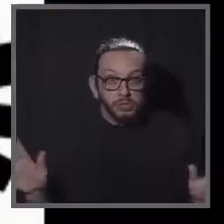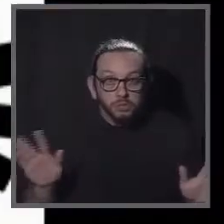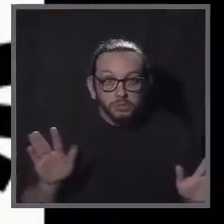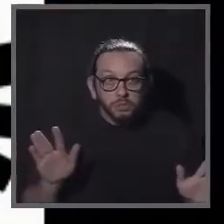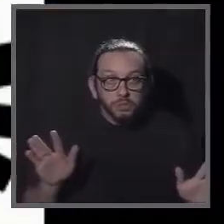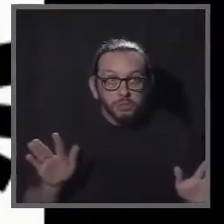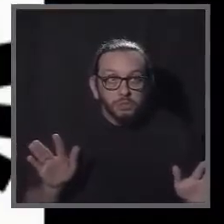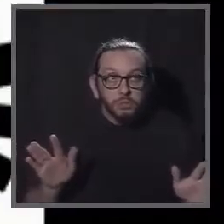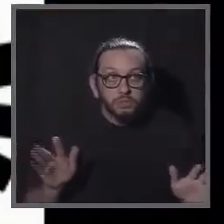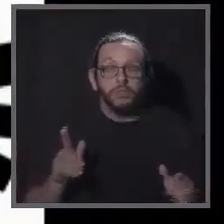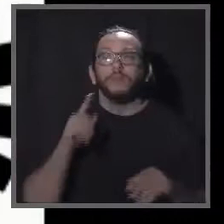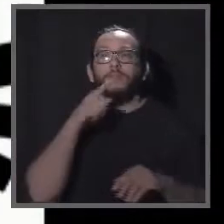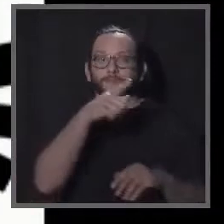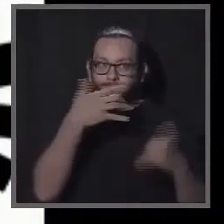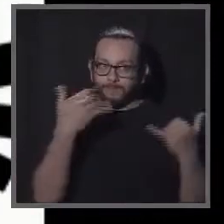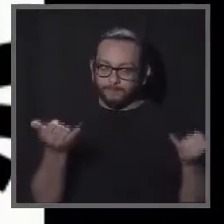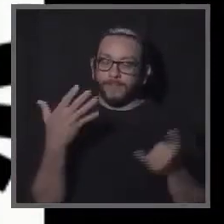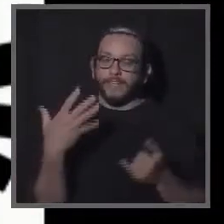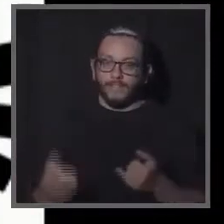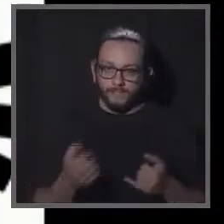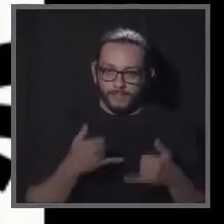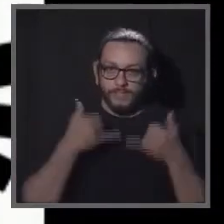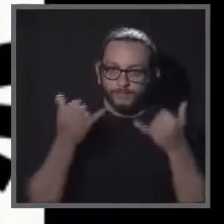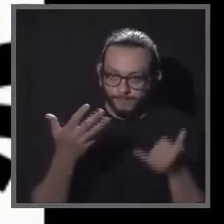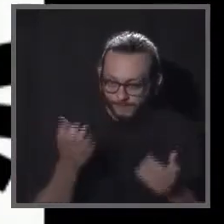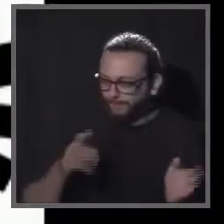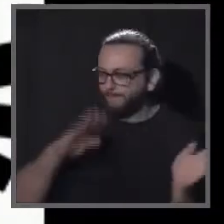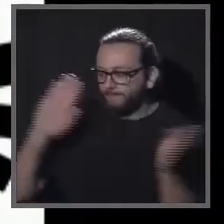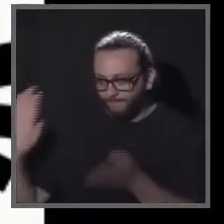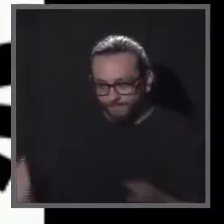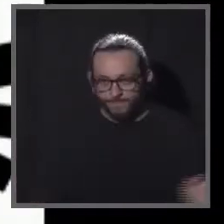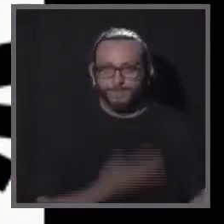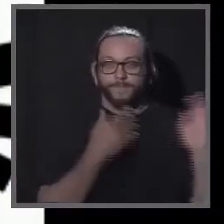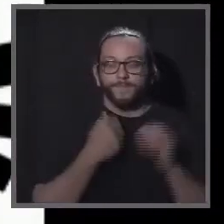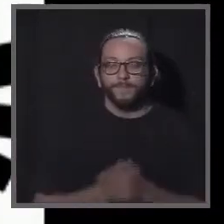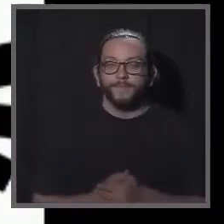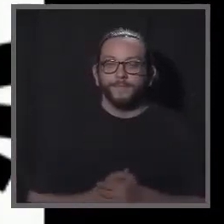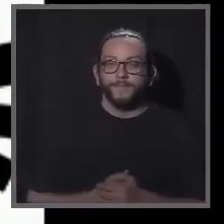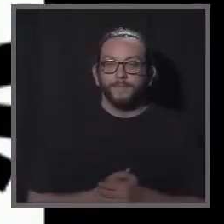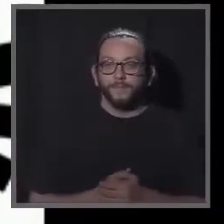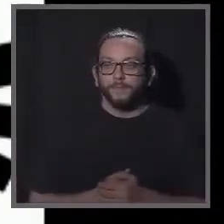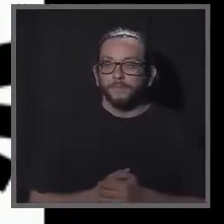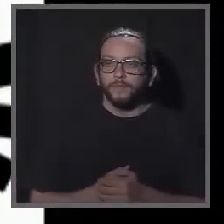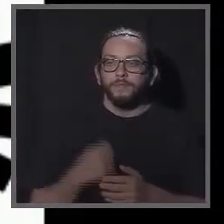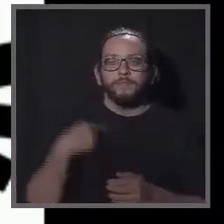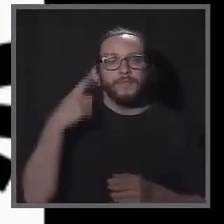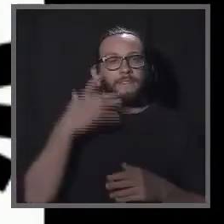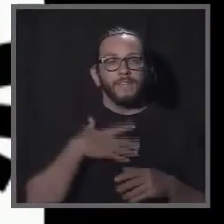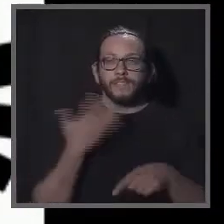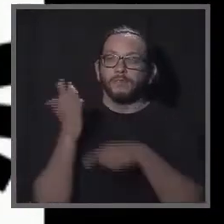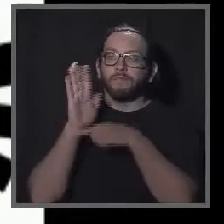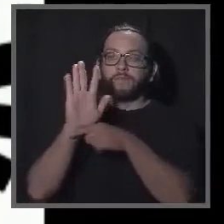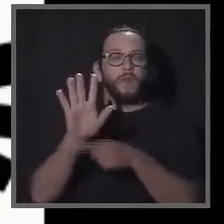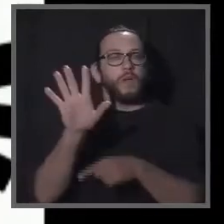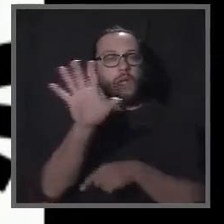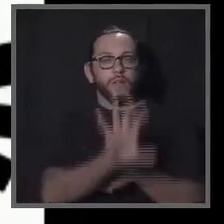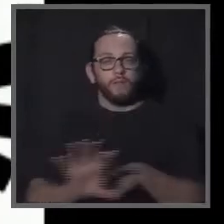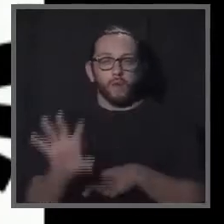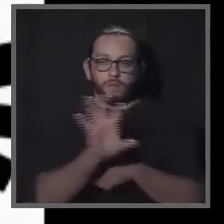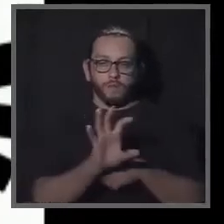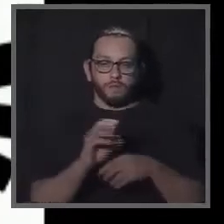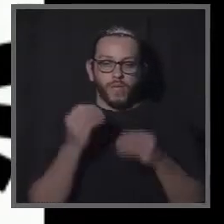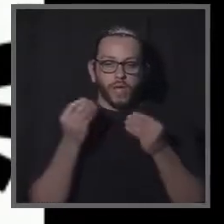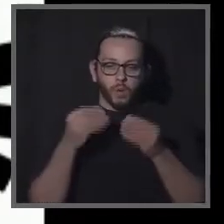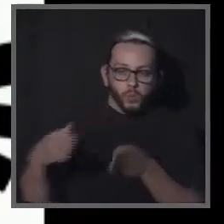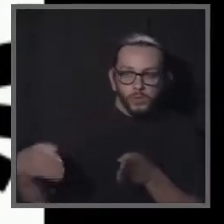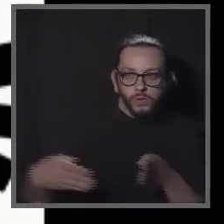the next slide. Yes. Just to show our compass, this is the strategy of the National Plan